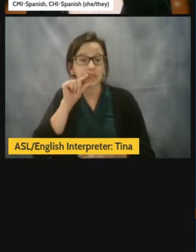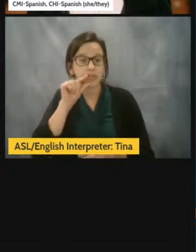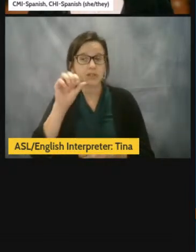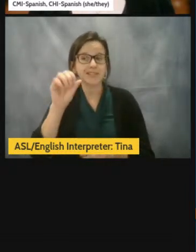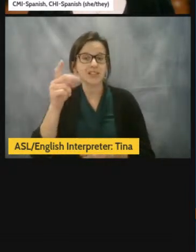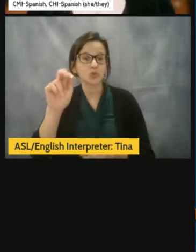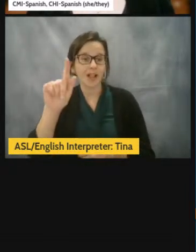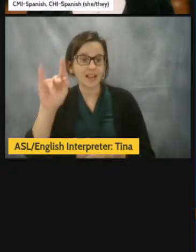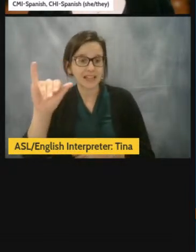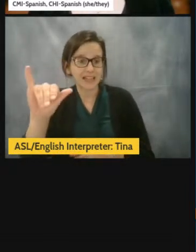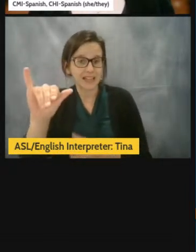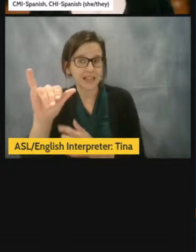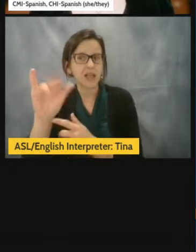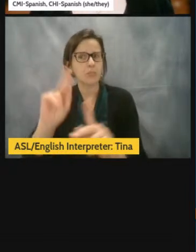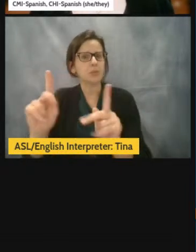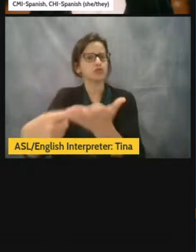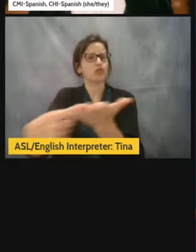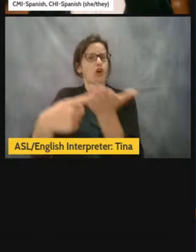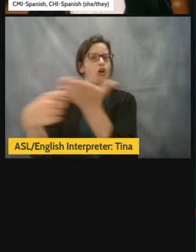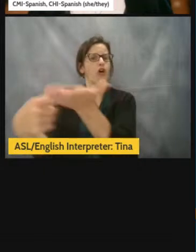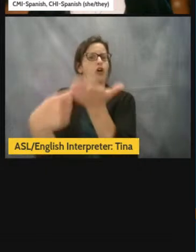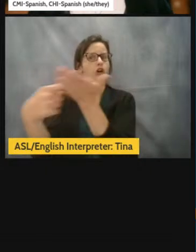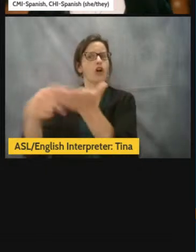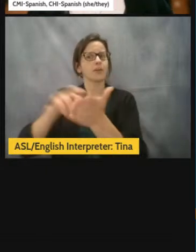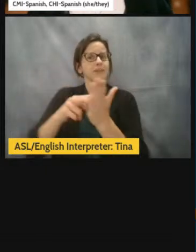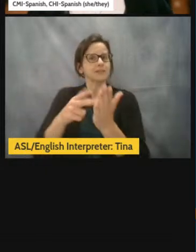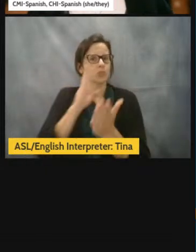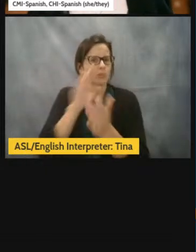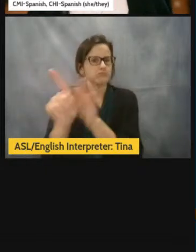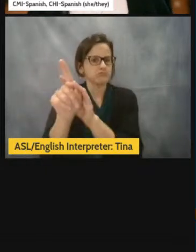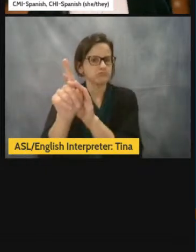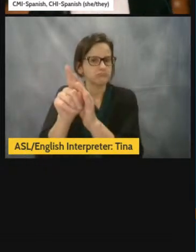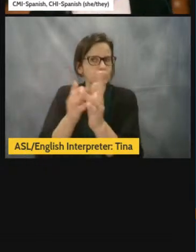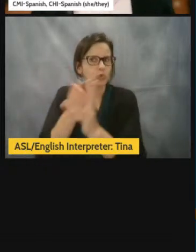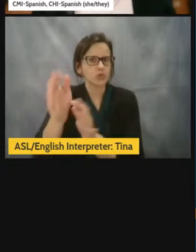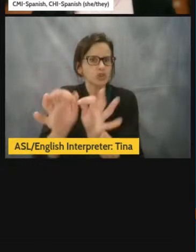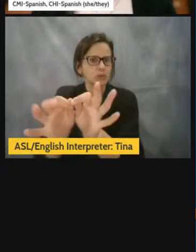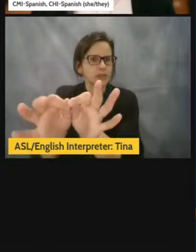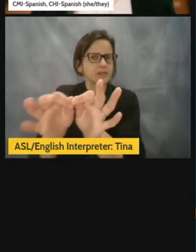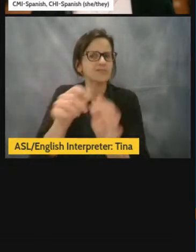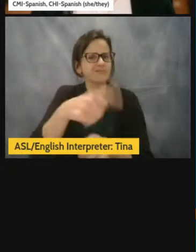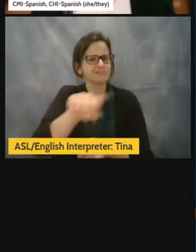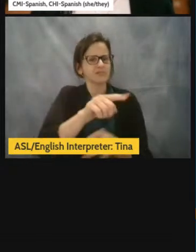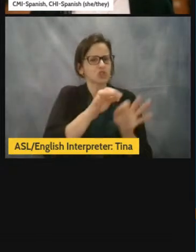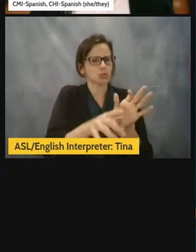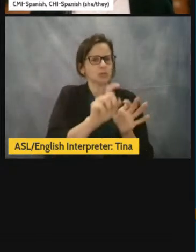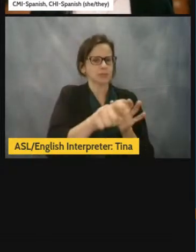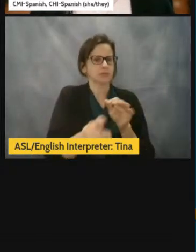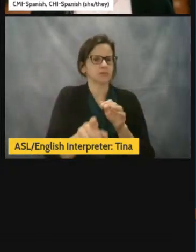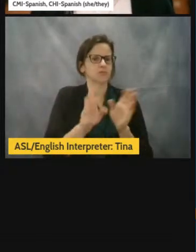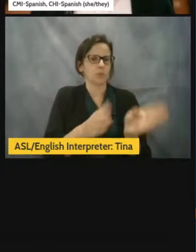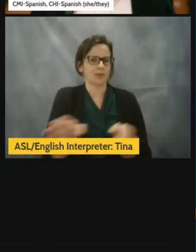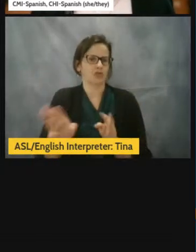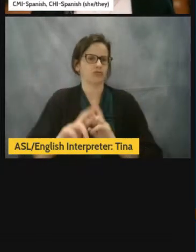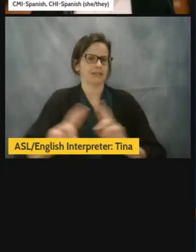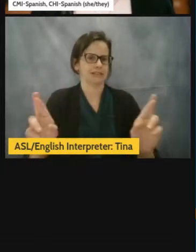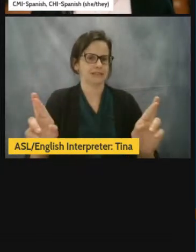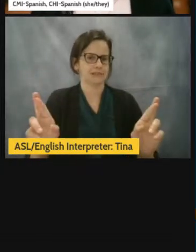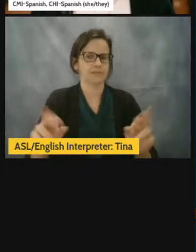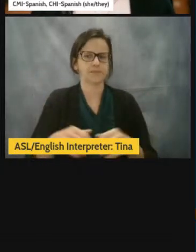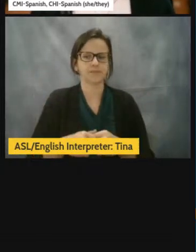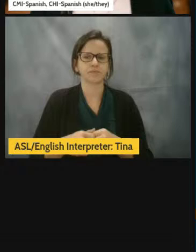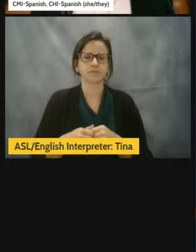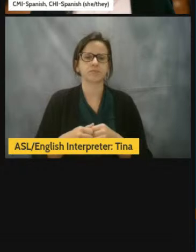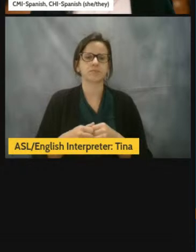have to interpret these things. So you need to be prepared. And the last one is, when I am interpreting, I should be accurate